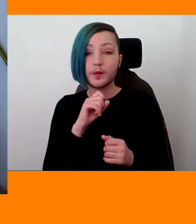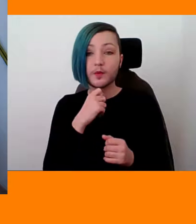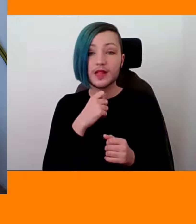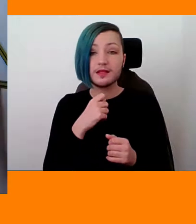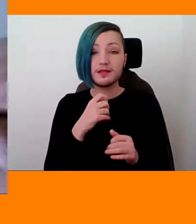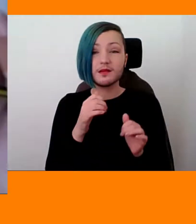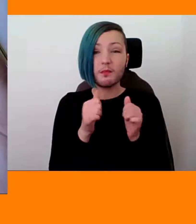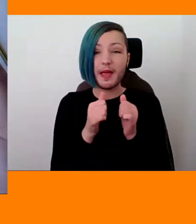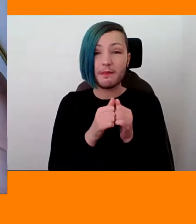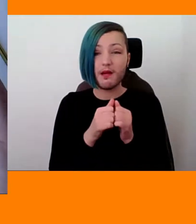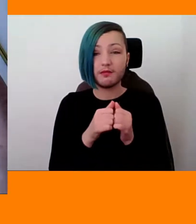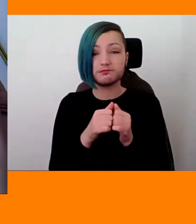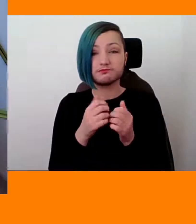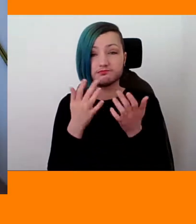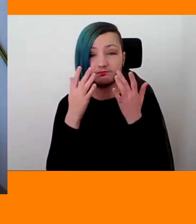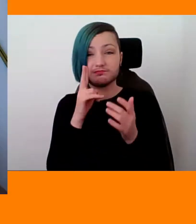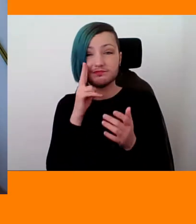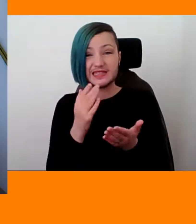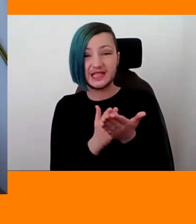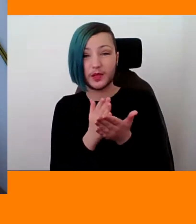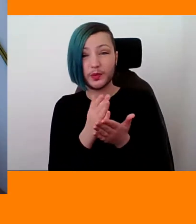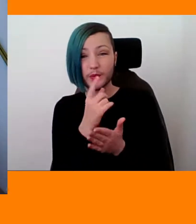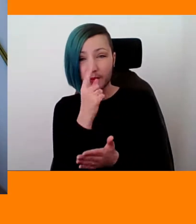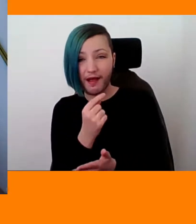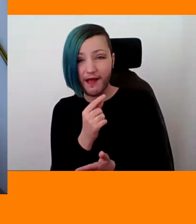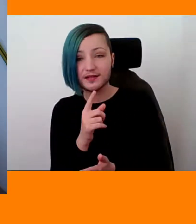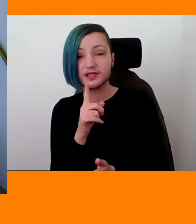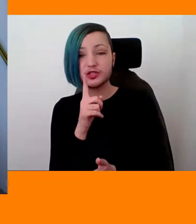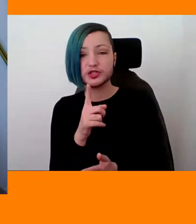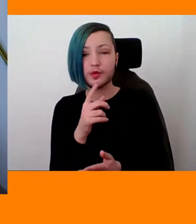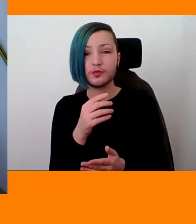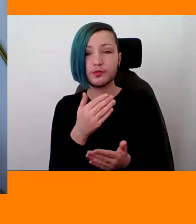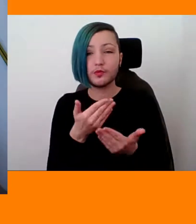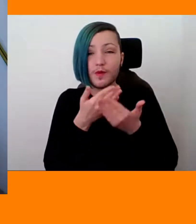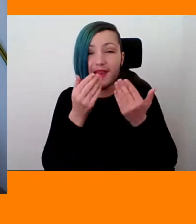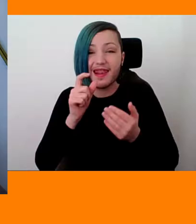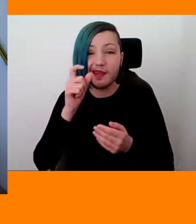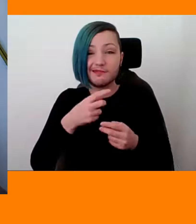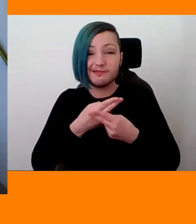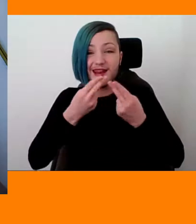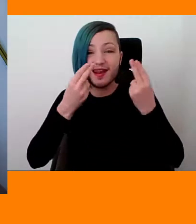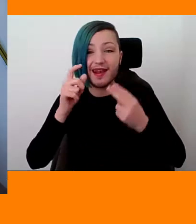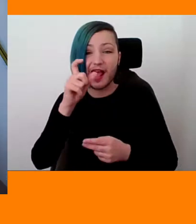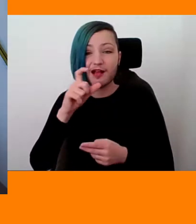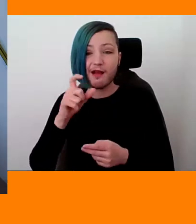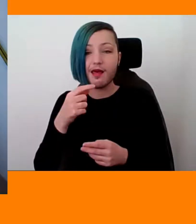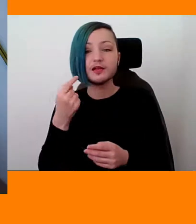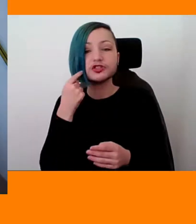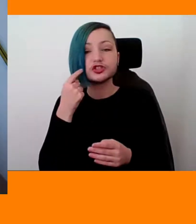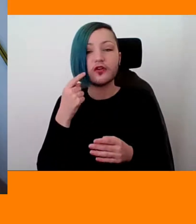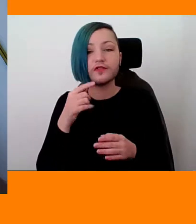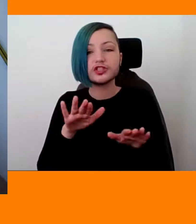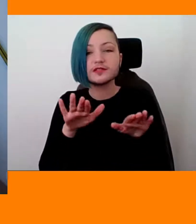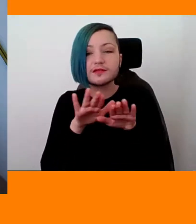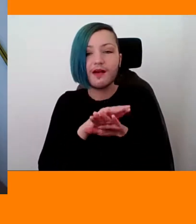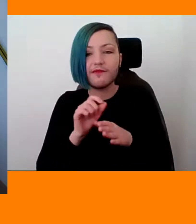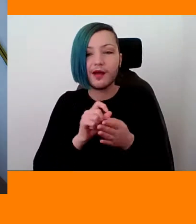still showing through. So with your lightest colour pencil, really softly, you just want to